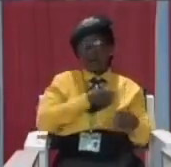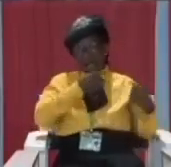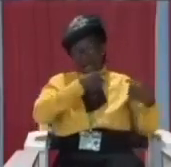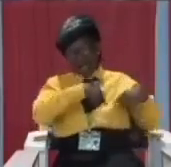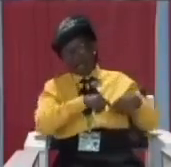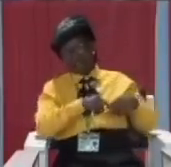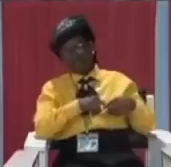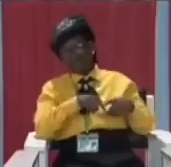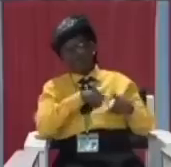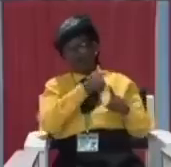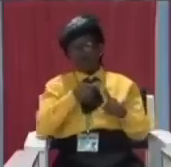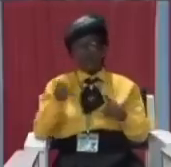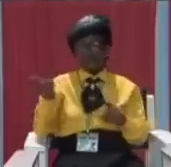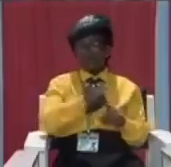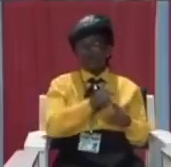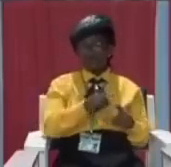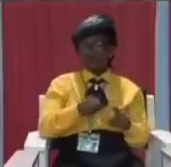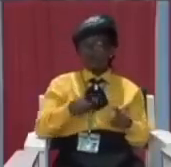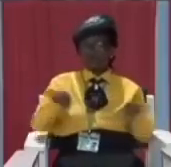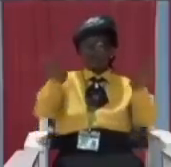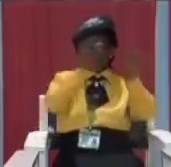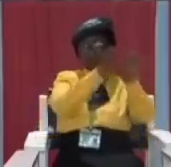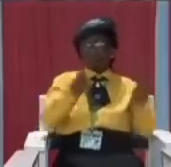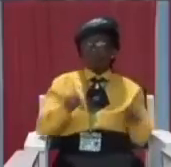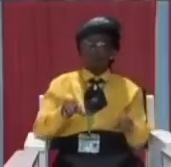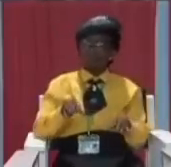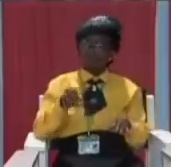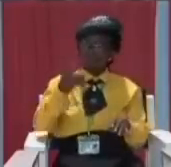When you shut the door